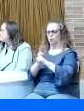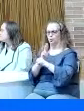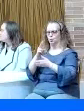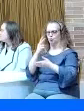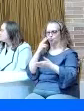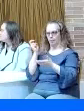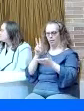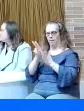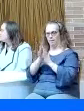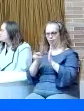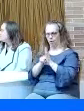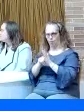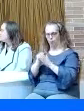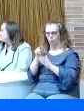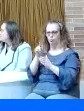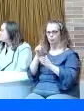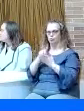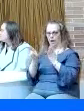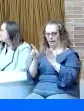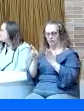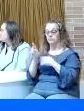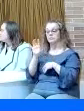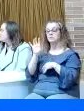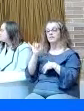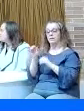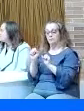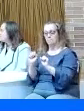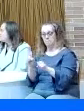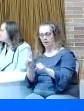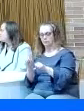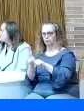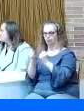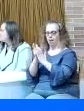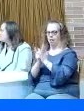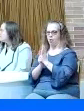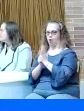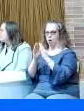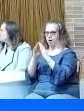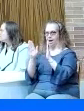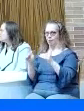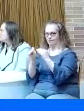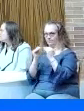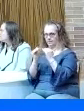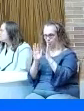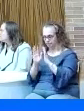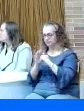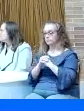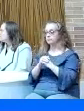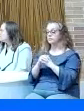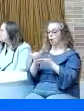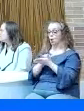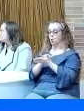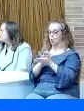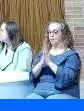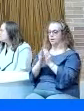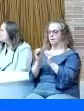violation of fair housing as you've heard the New York New York state is going to get tough on it we're going to have the